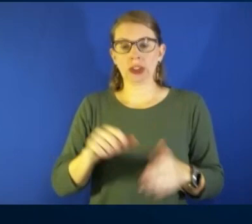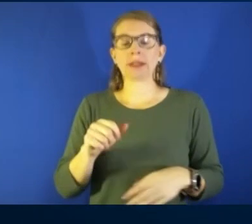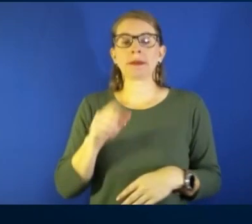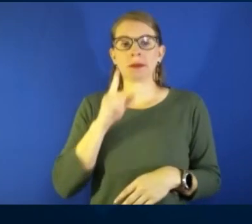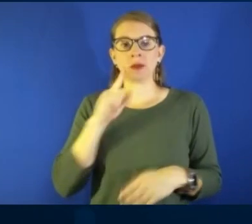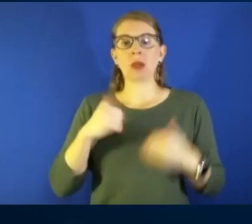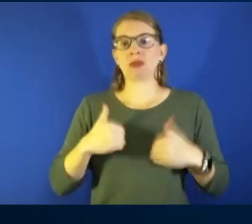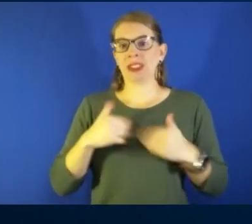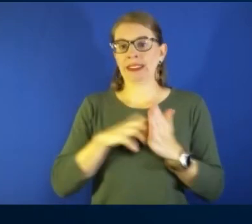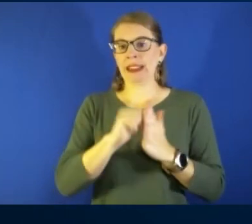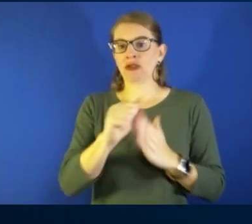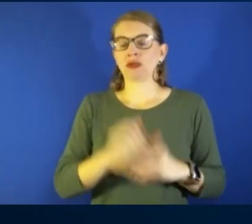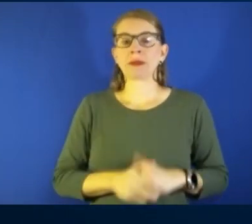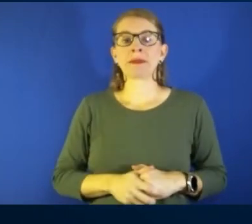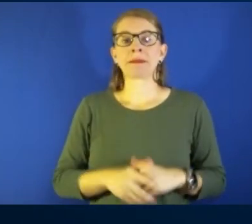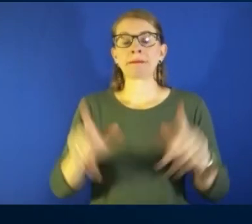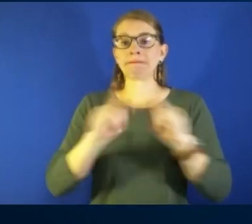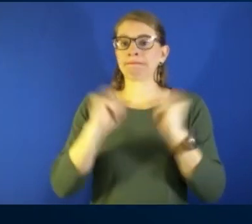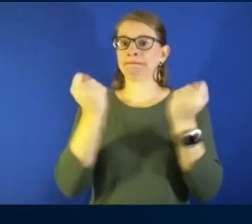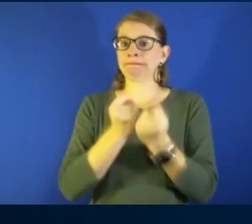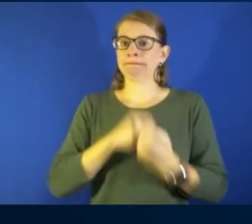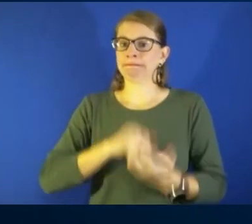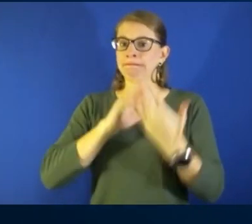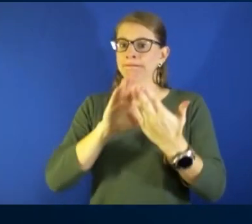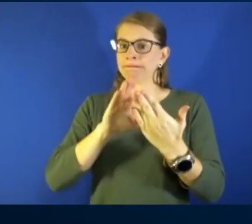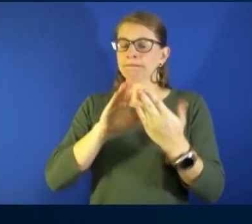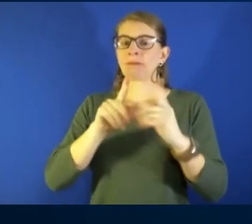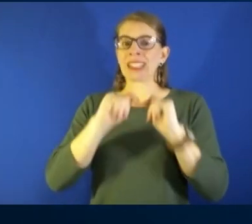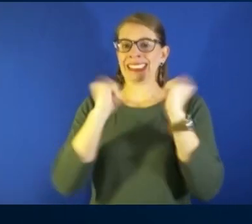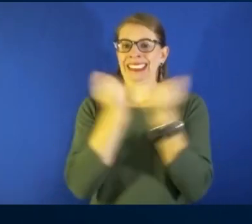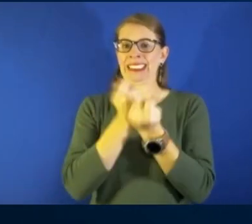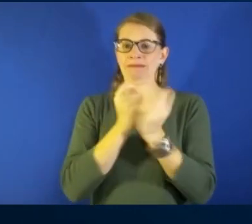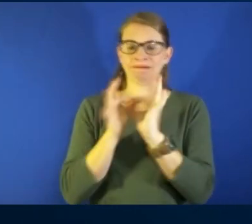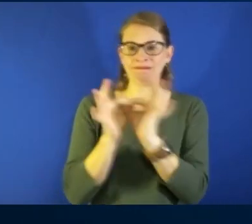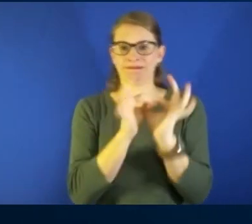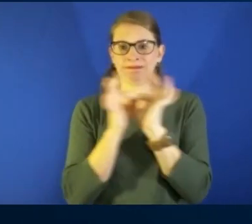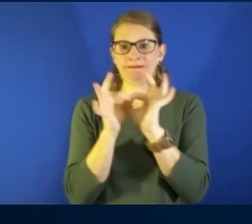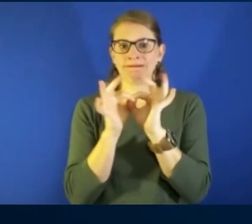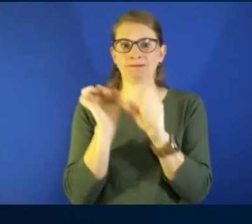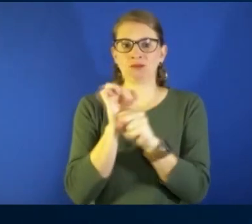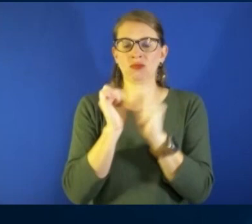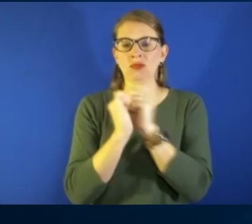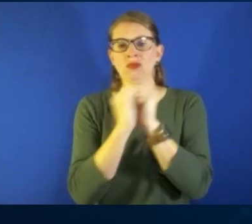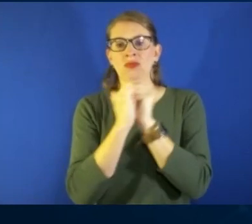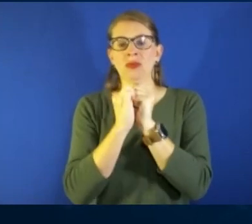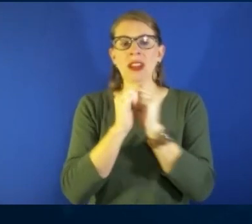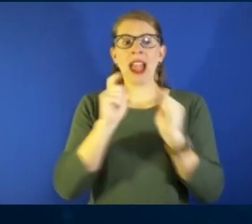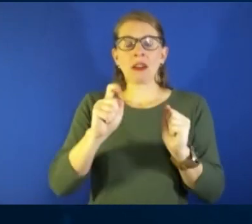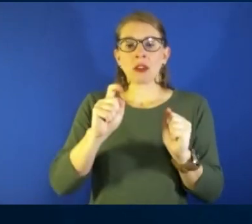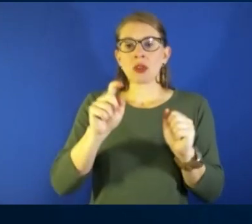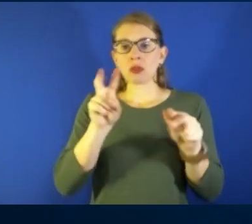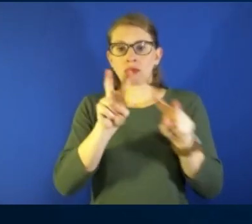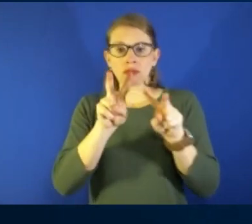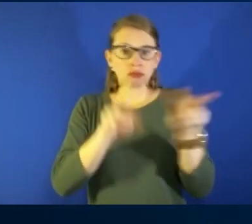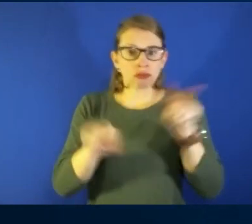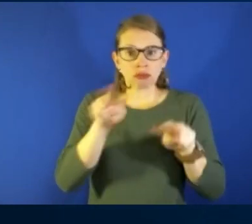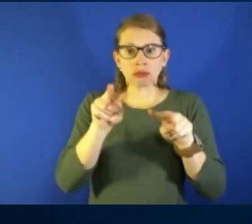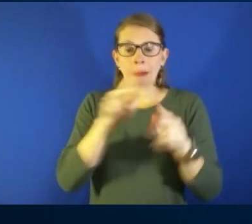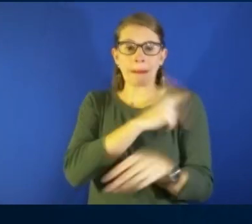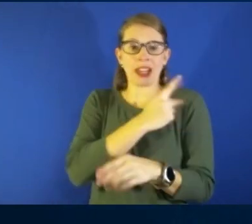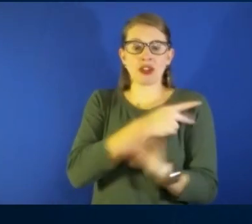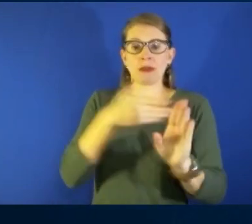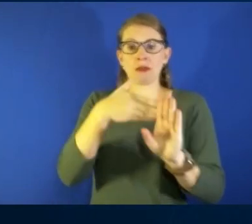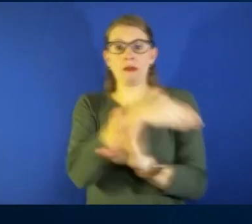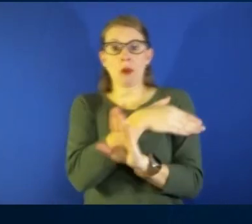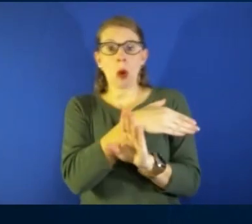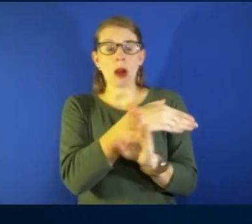team, a team effort, and we all have to see the patient beforehand. That's in our protocol,